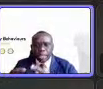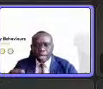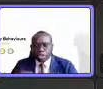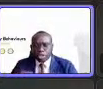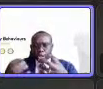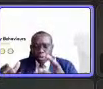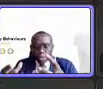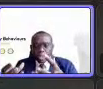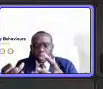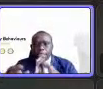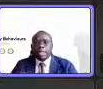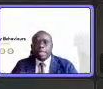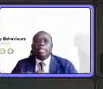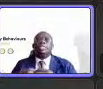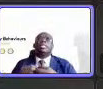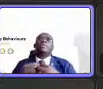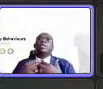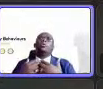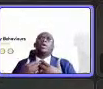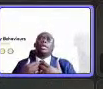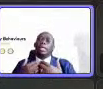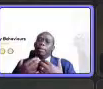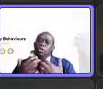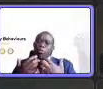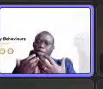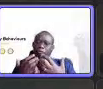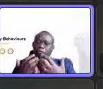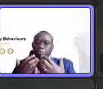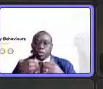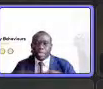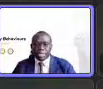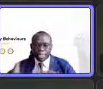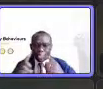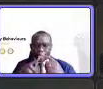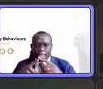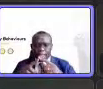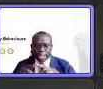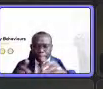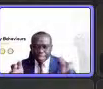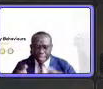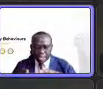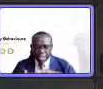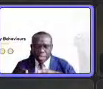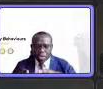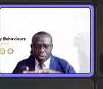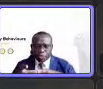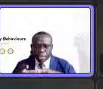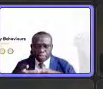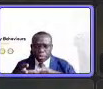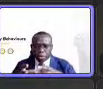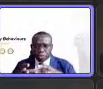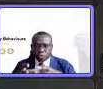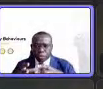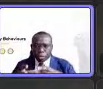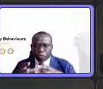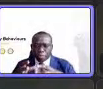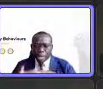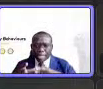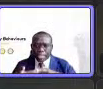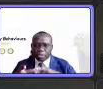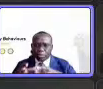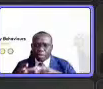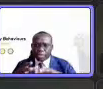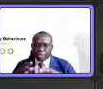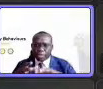own aerotropolis, they're the ones who are really able to benefit, because they're taking 80% of